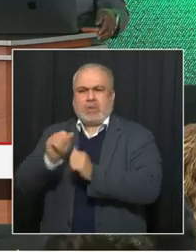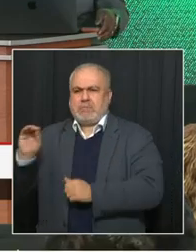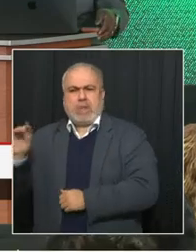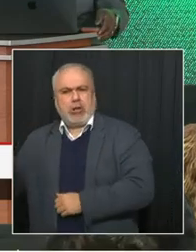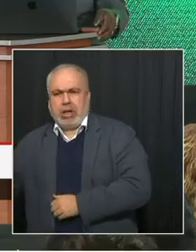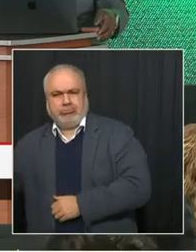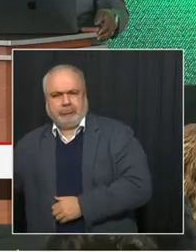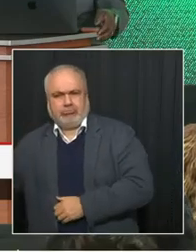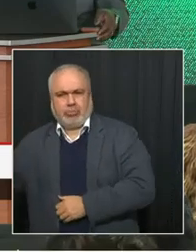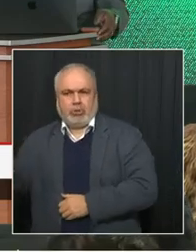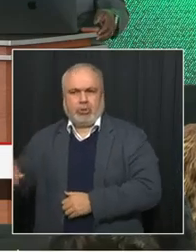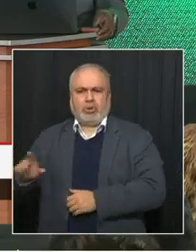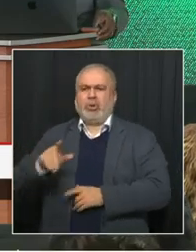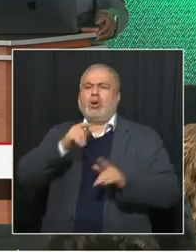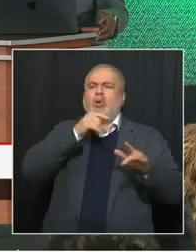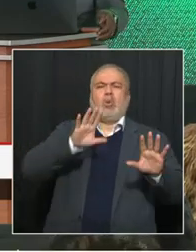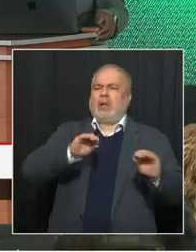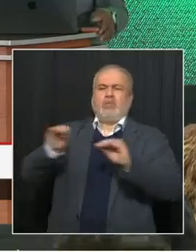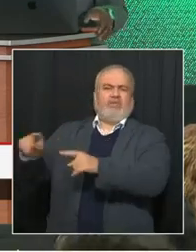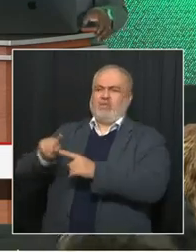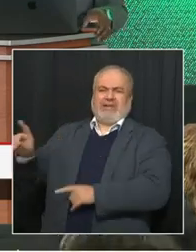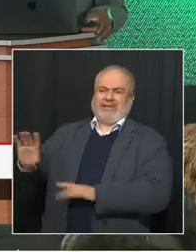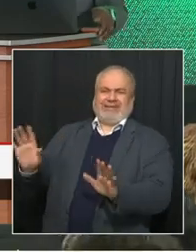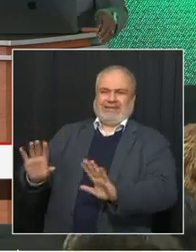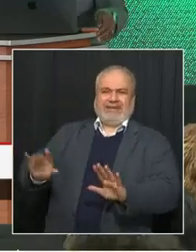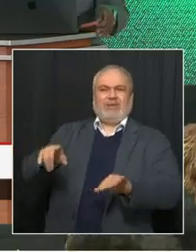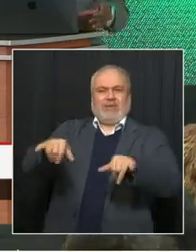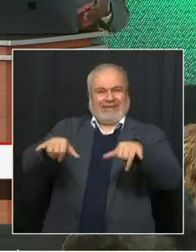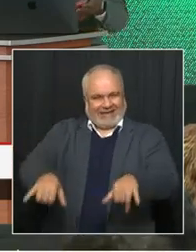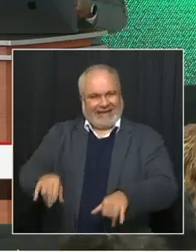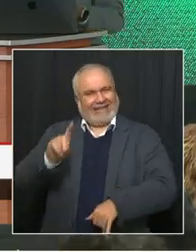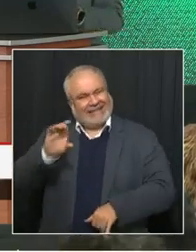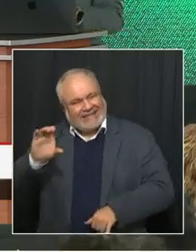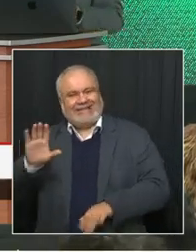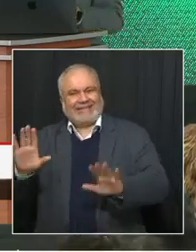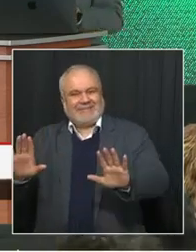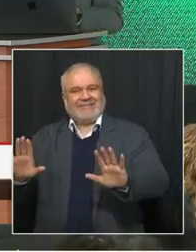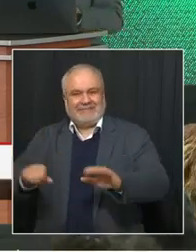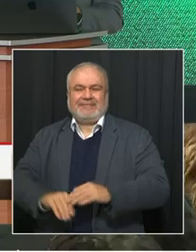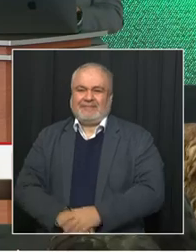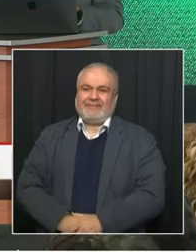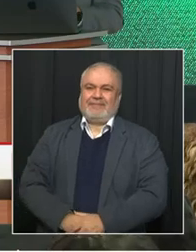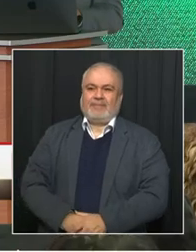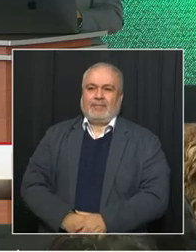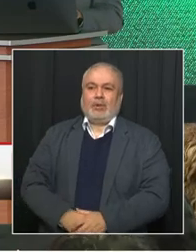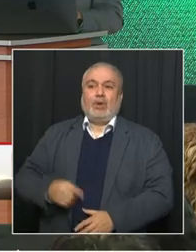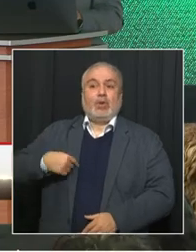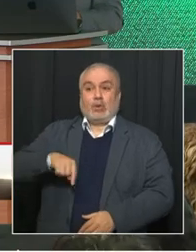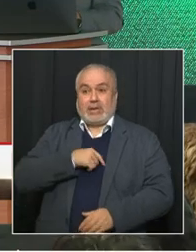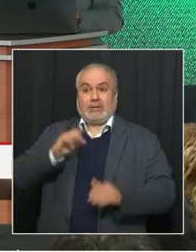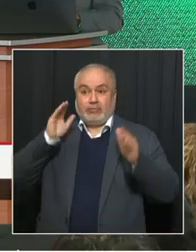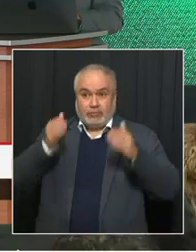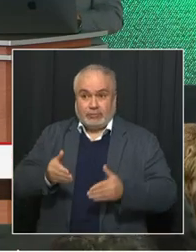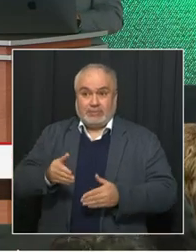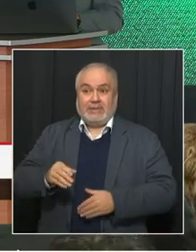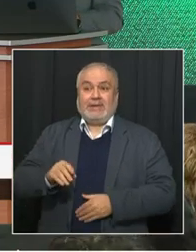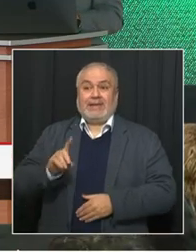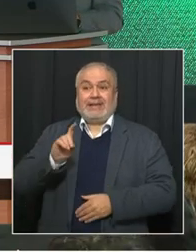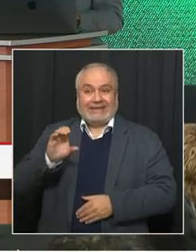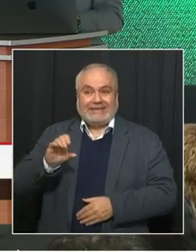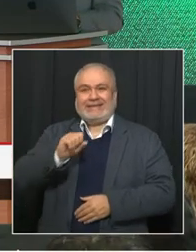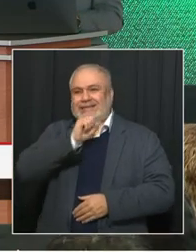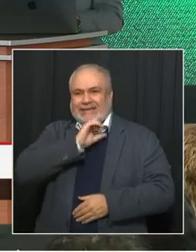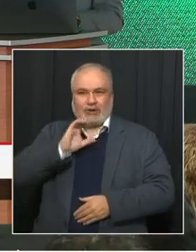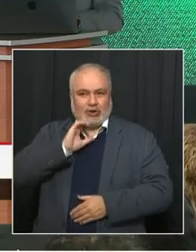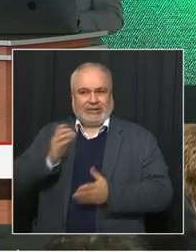stay here where you have the best senior services. So we regard our senior service program as a